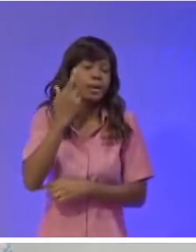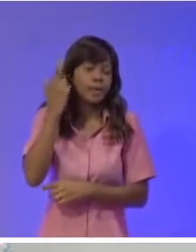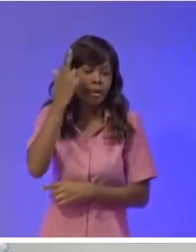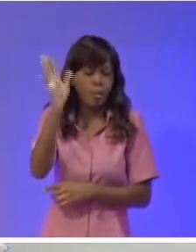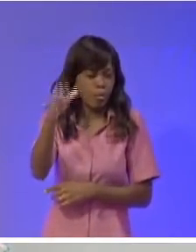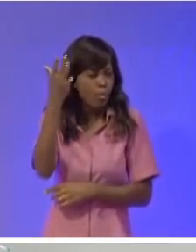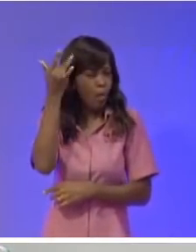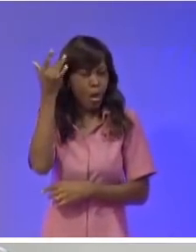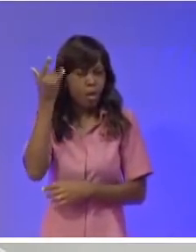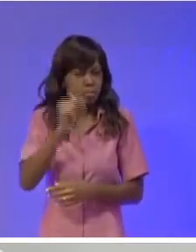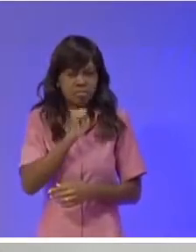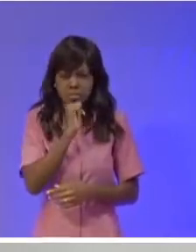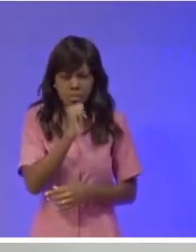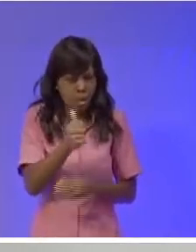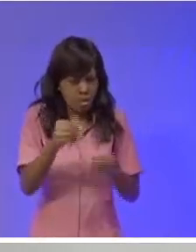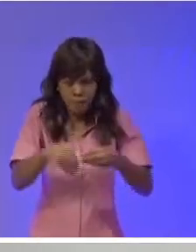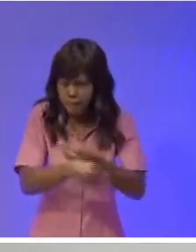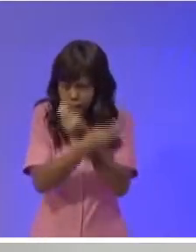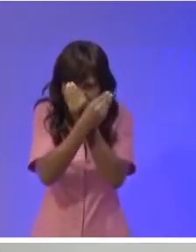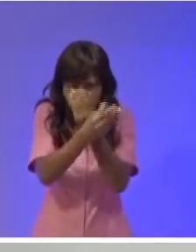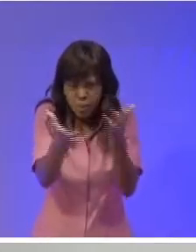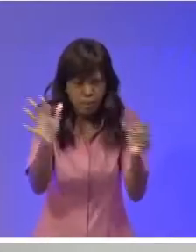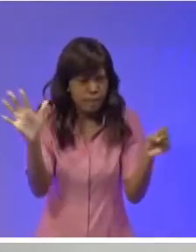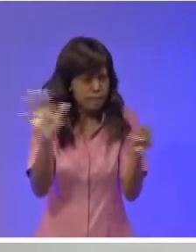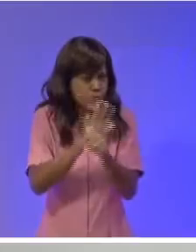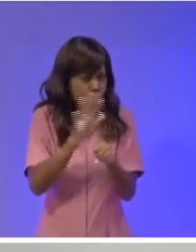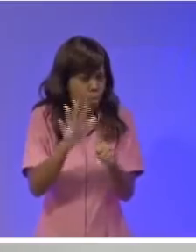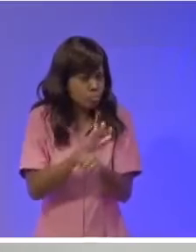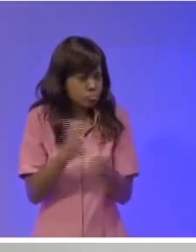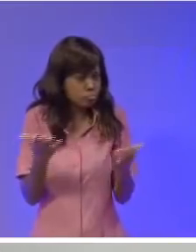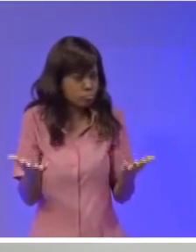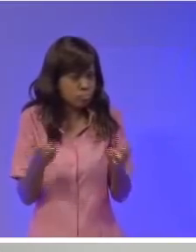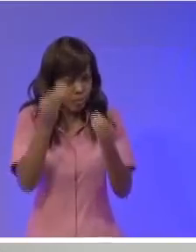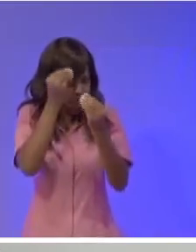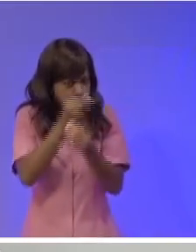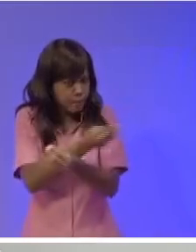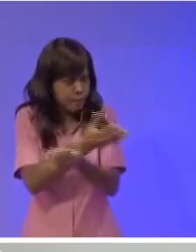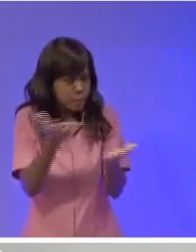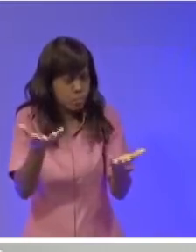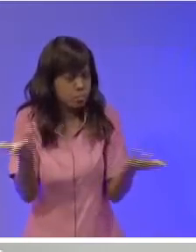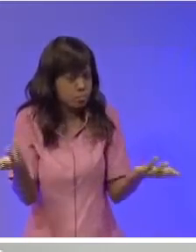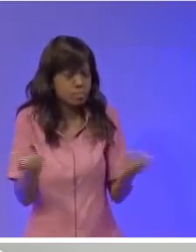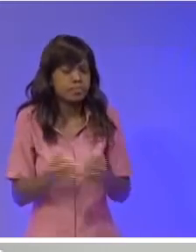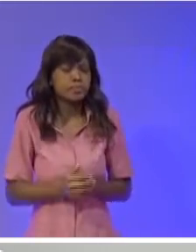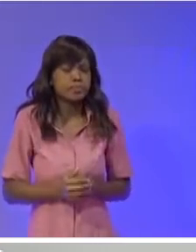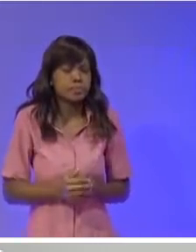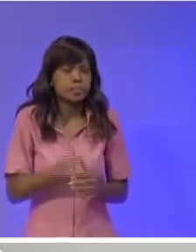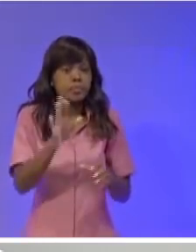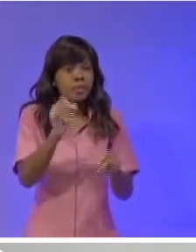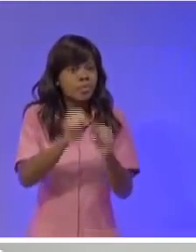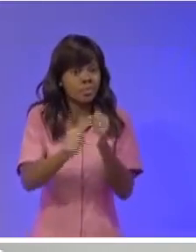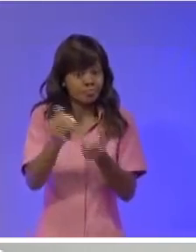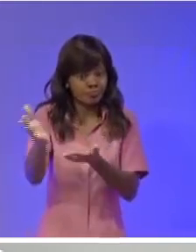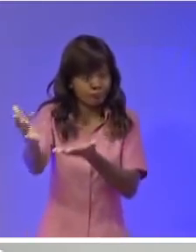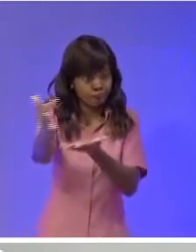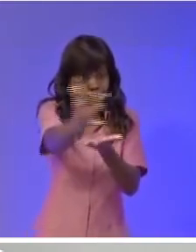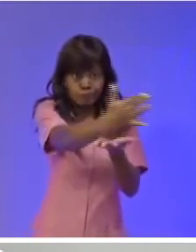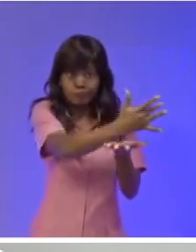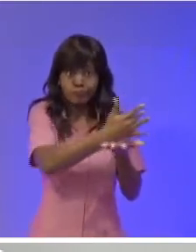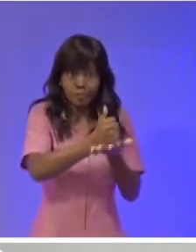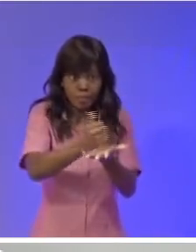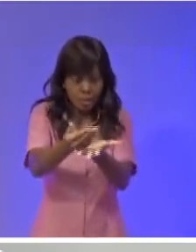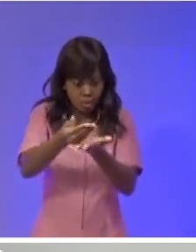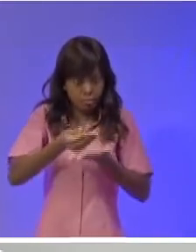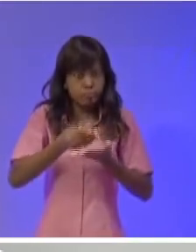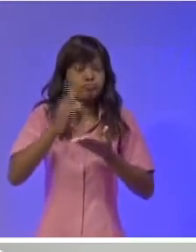These sort of details were not sought. It took a couple days for us to get it, and I am very, very happy that you